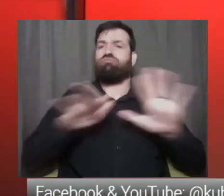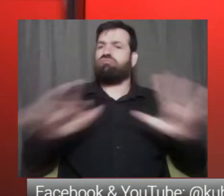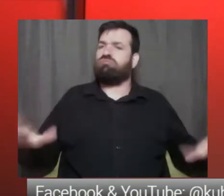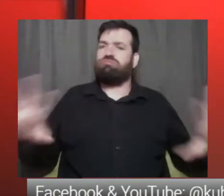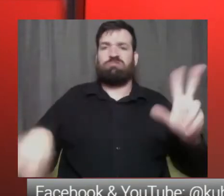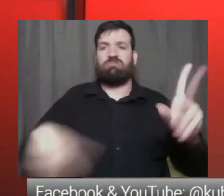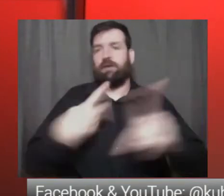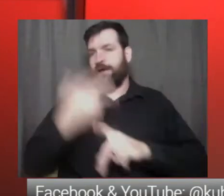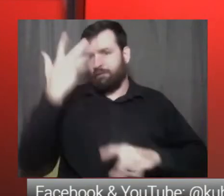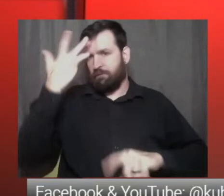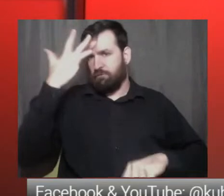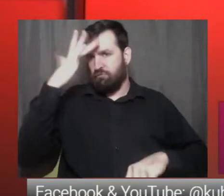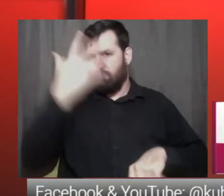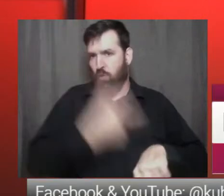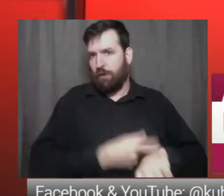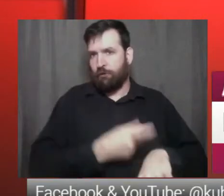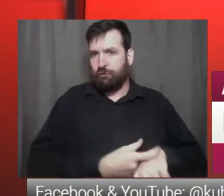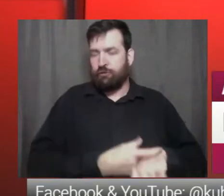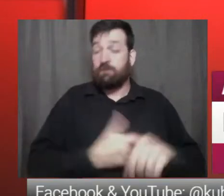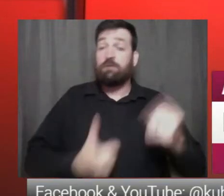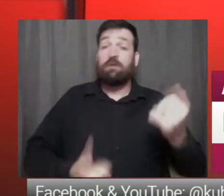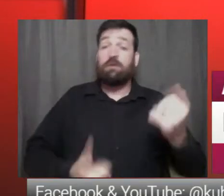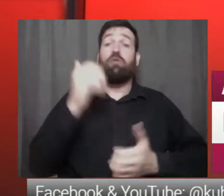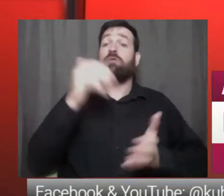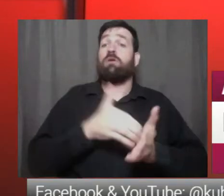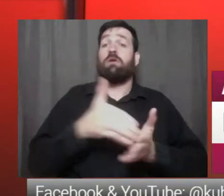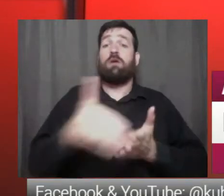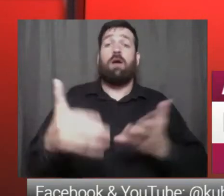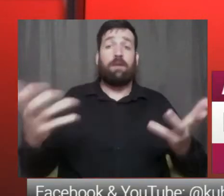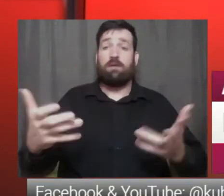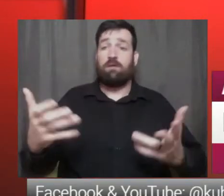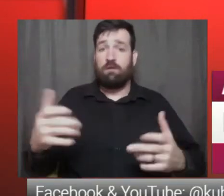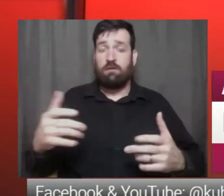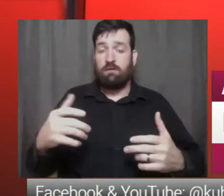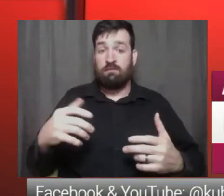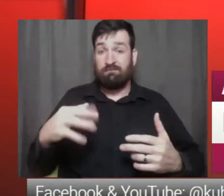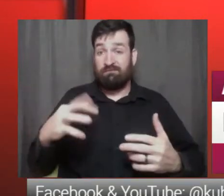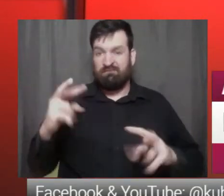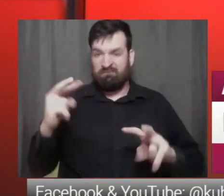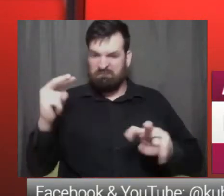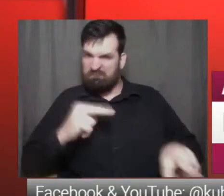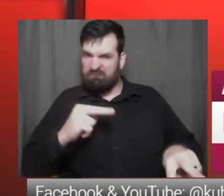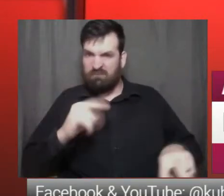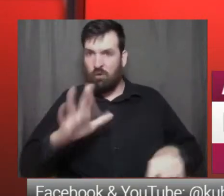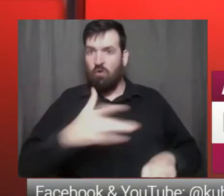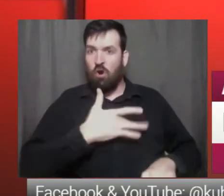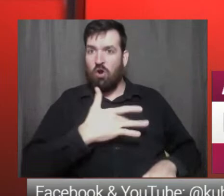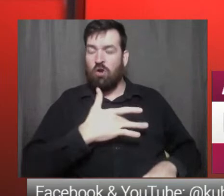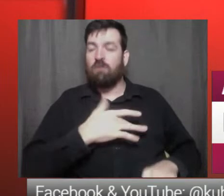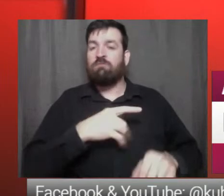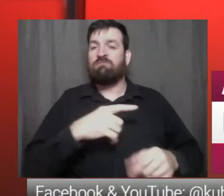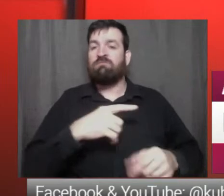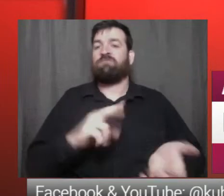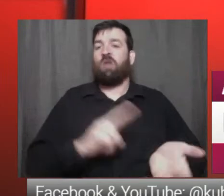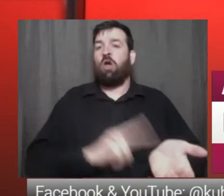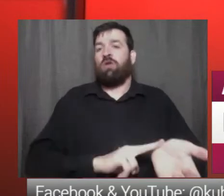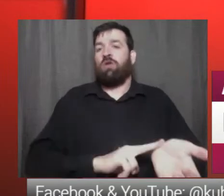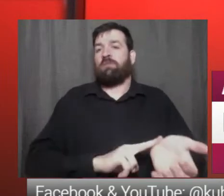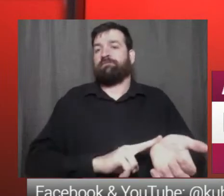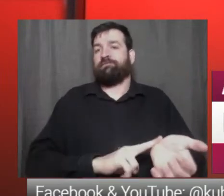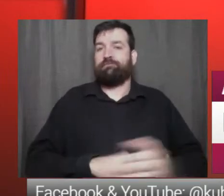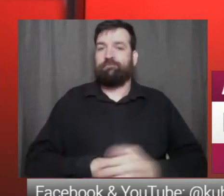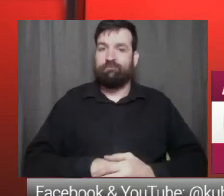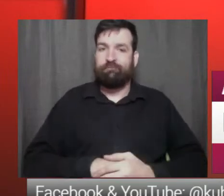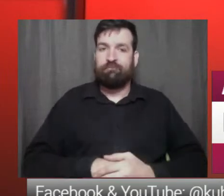available today. The most common type of watch that's keeping an eye on your heart would be one that's looking at your heart rate. Okay. So it uses this term